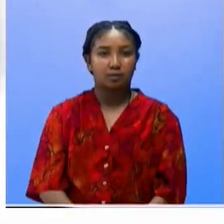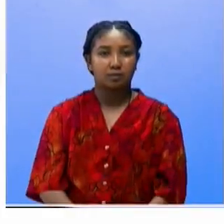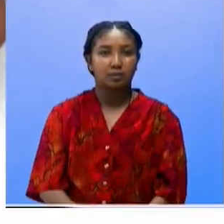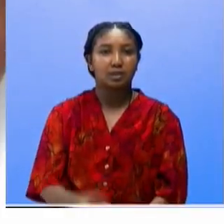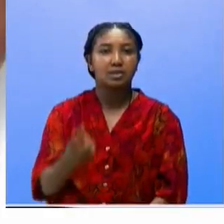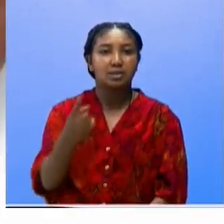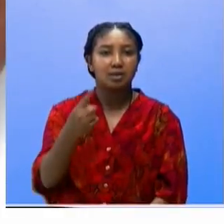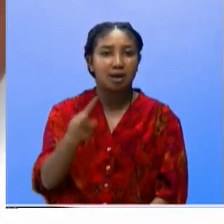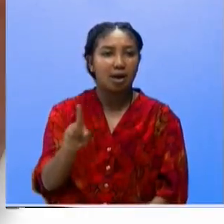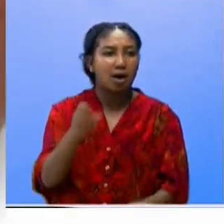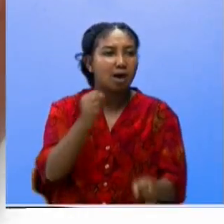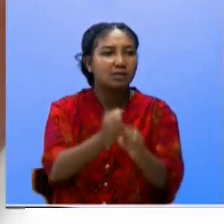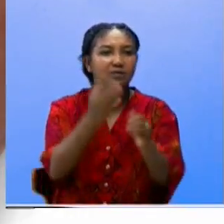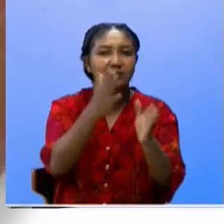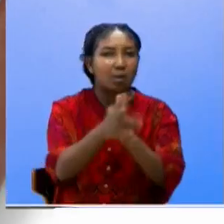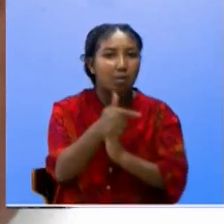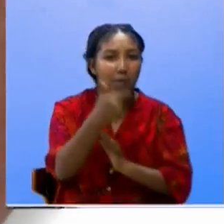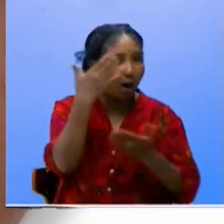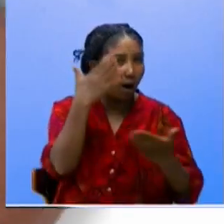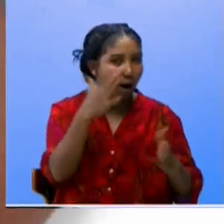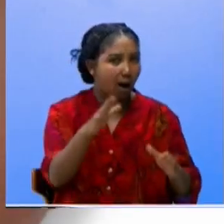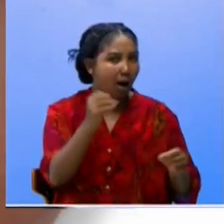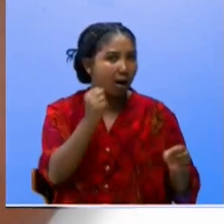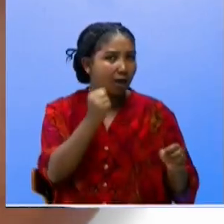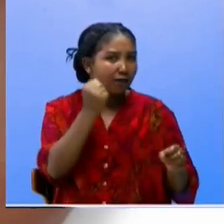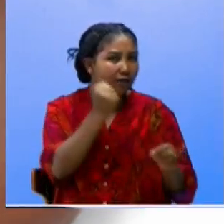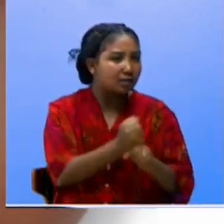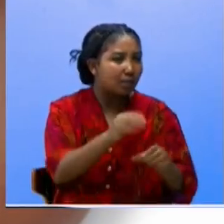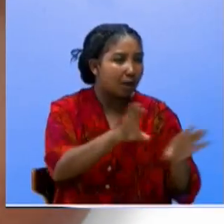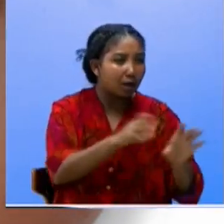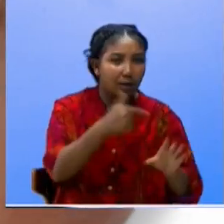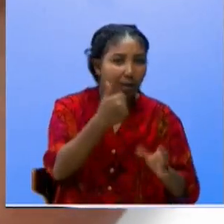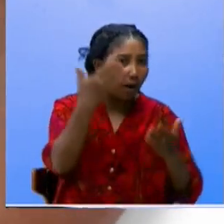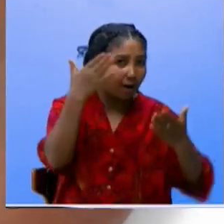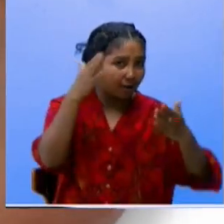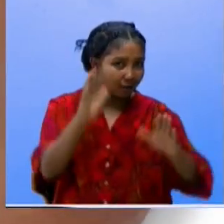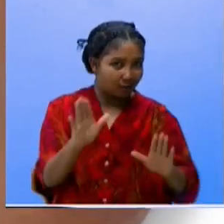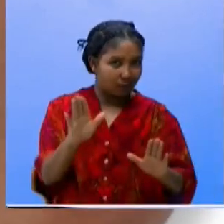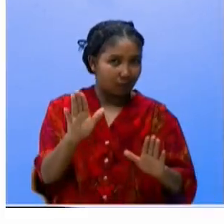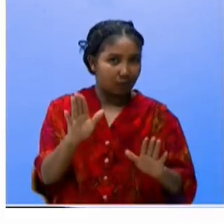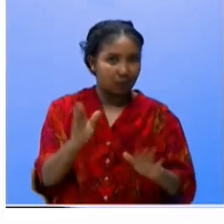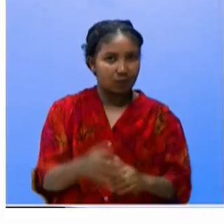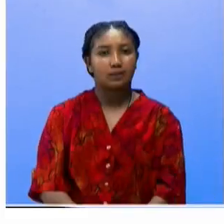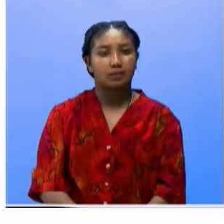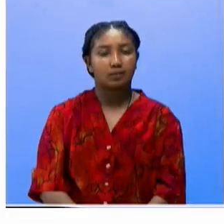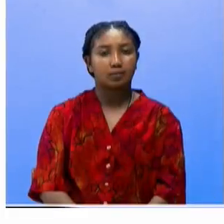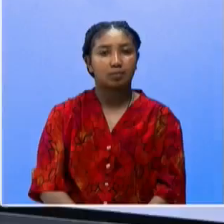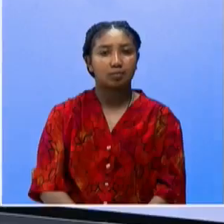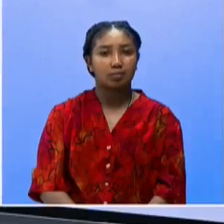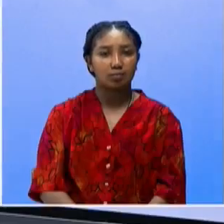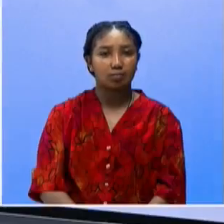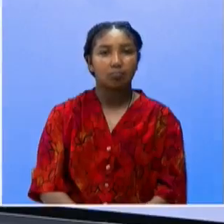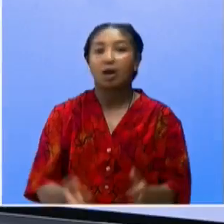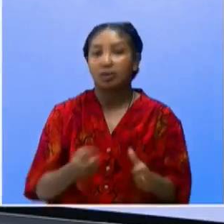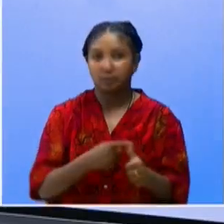the doer of the action. The doer of the action.